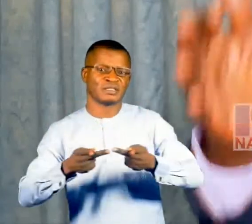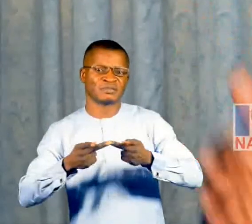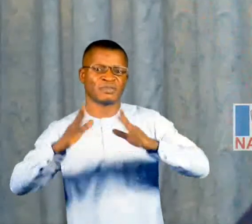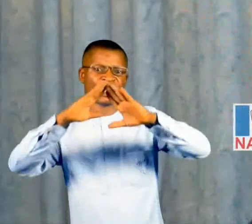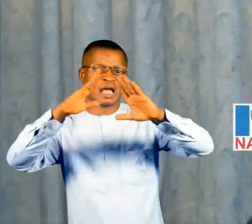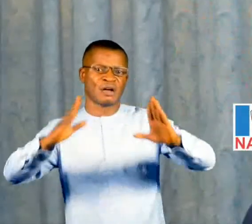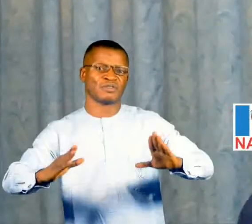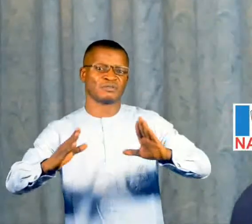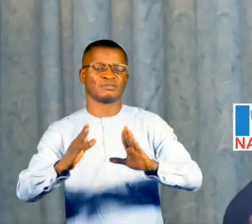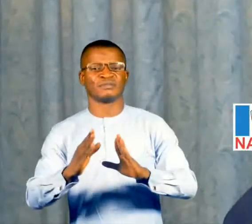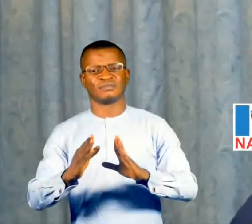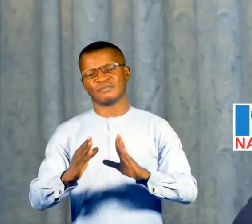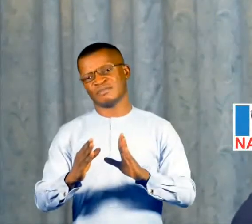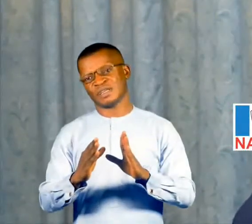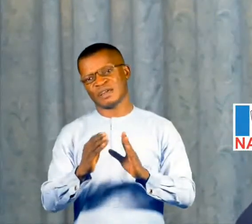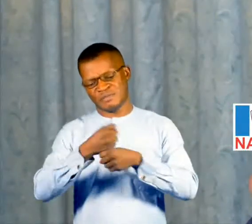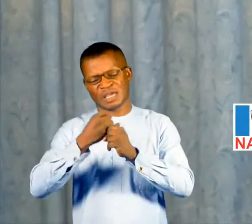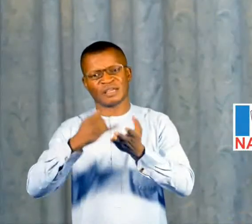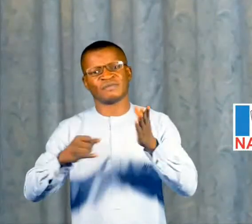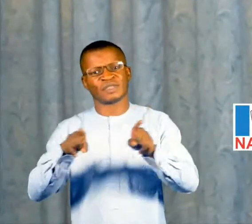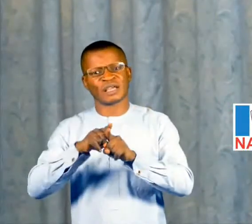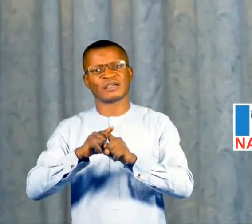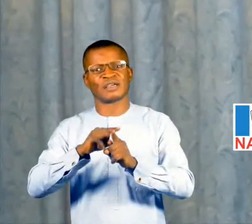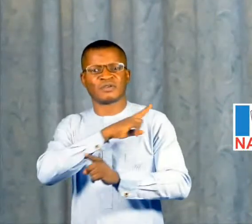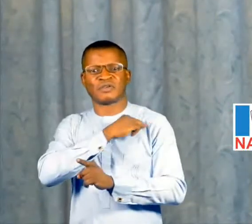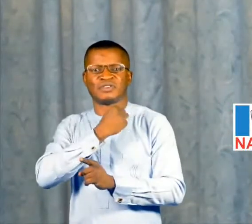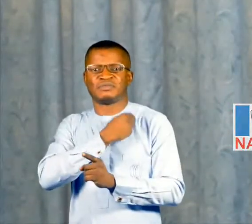erect places where they keep as maternities,